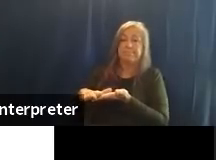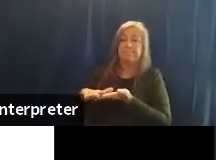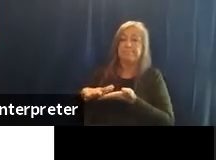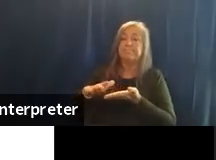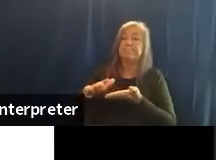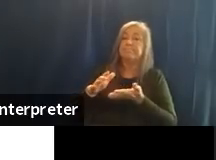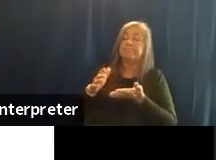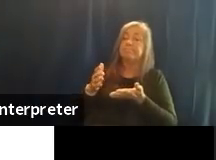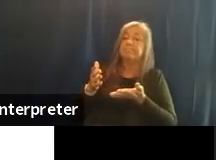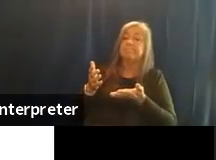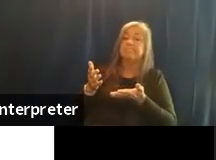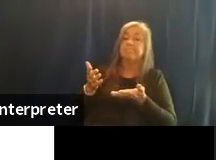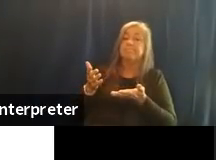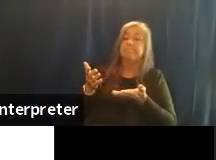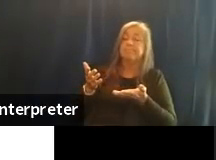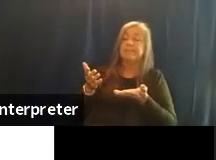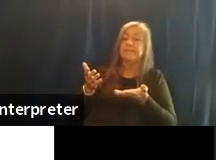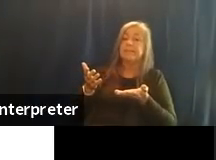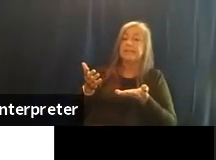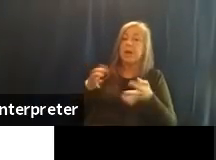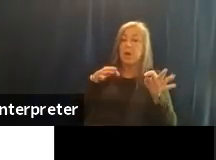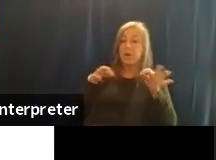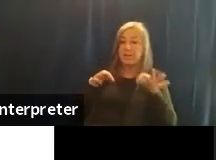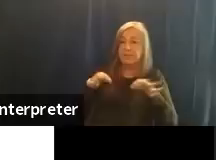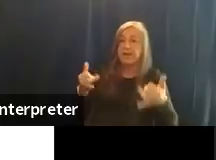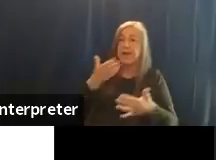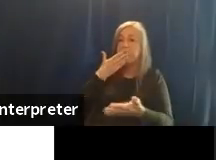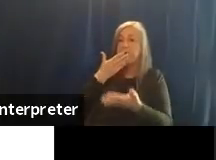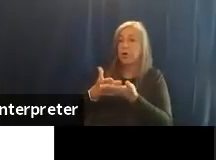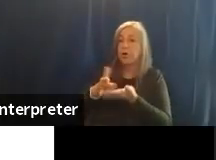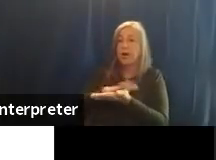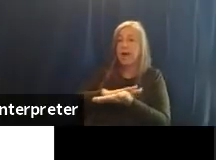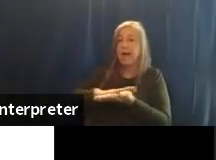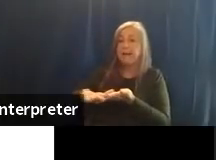to us about good hygiene practices. Sure thing. So